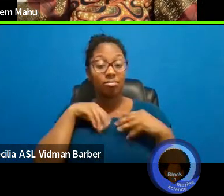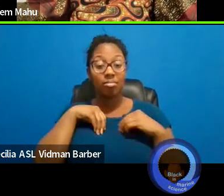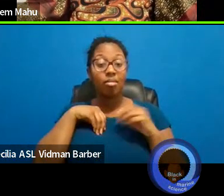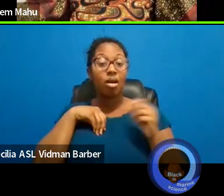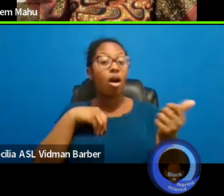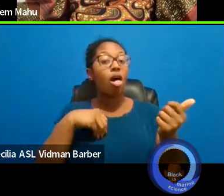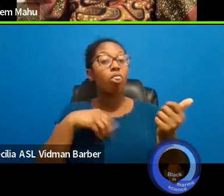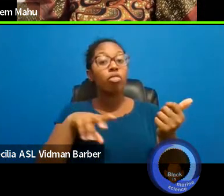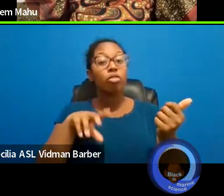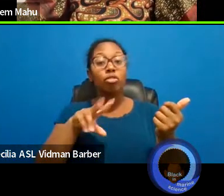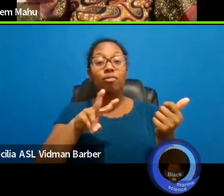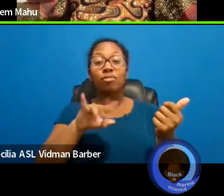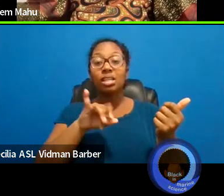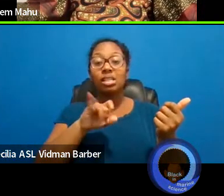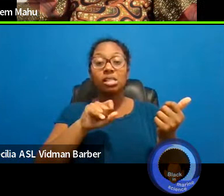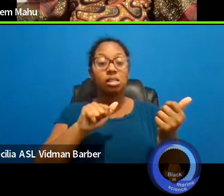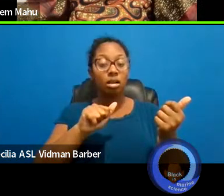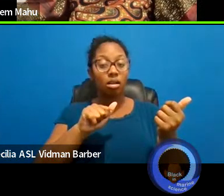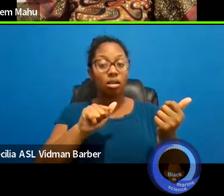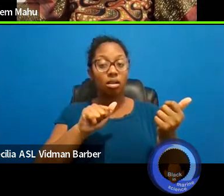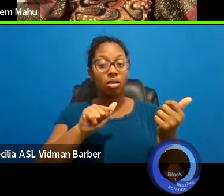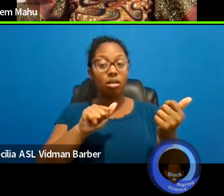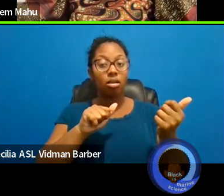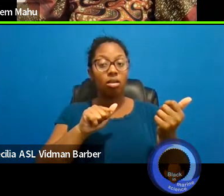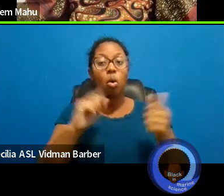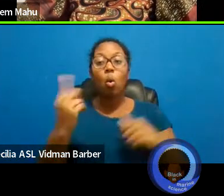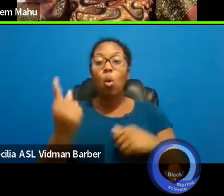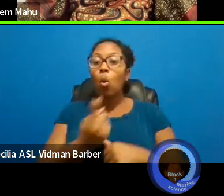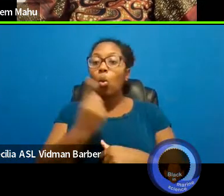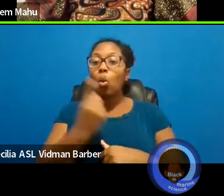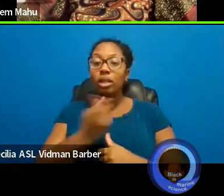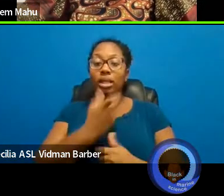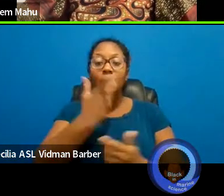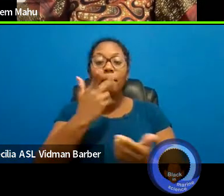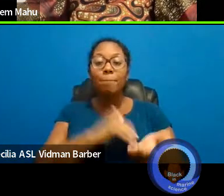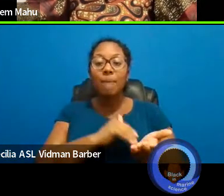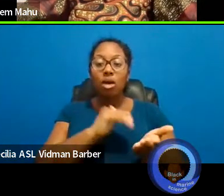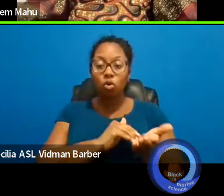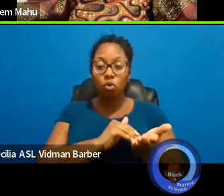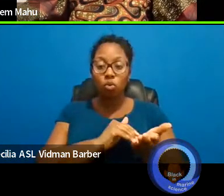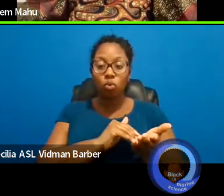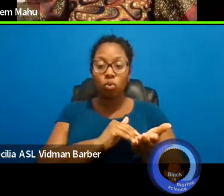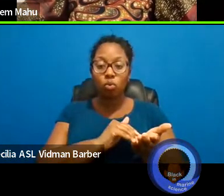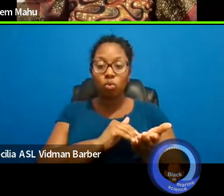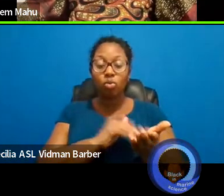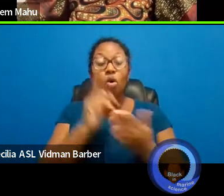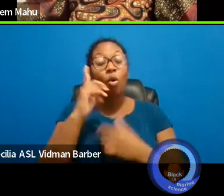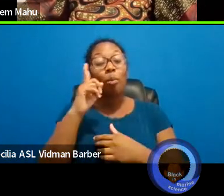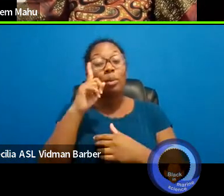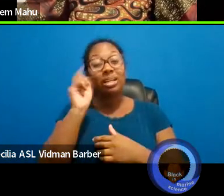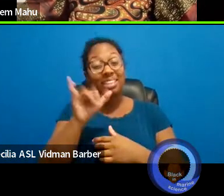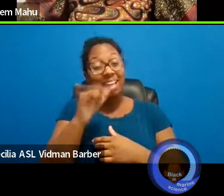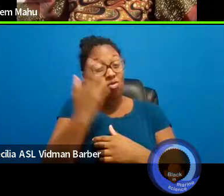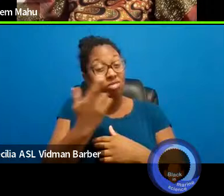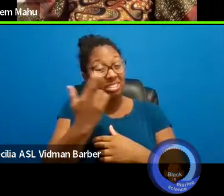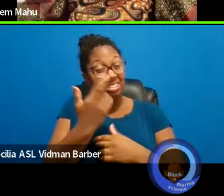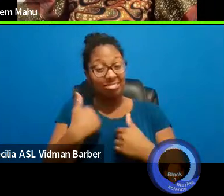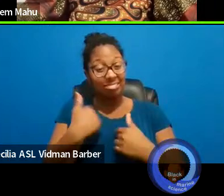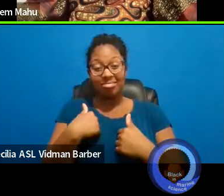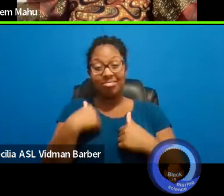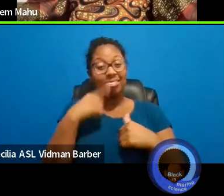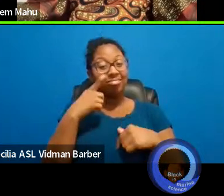visa apart from medical visas. And so because of that, I cannot,